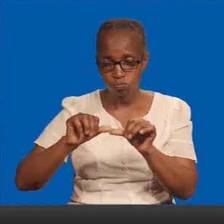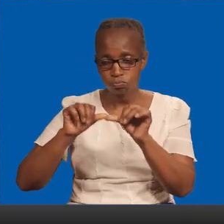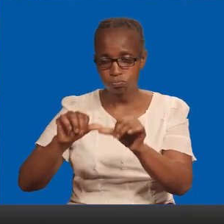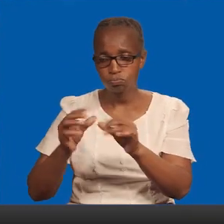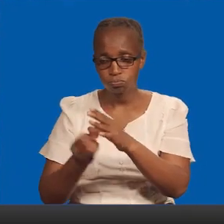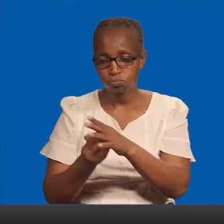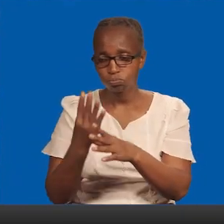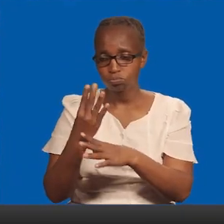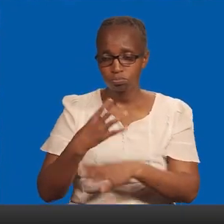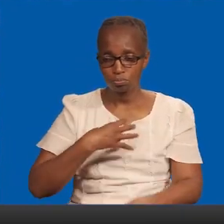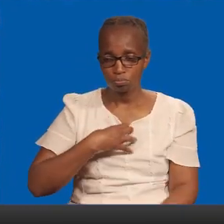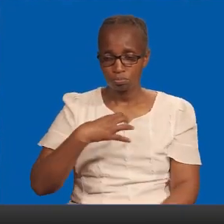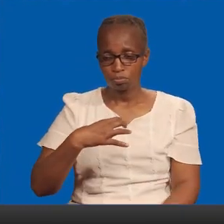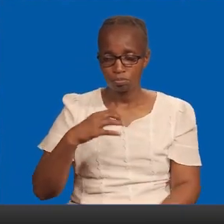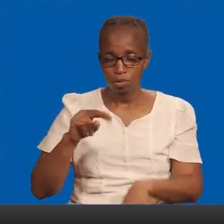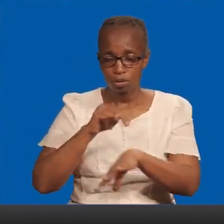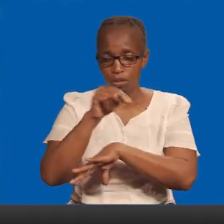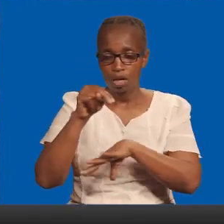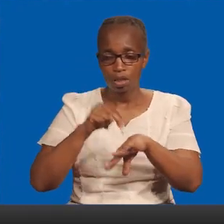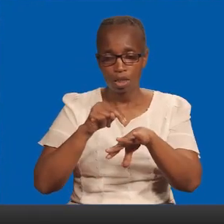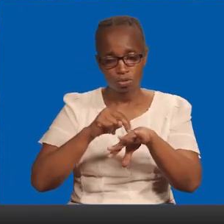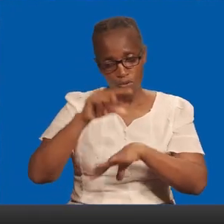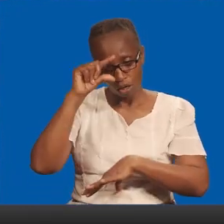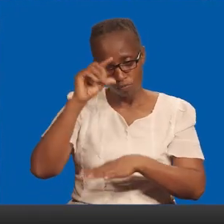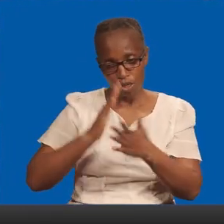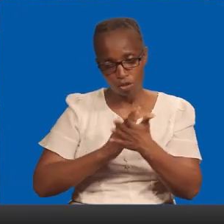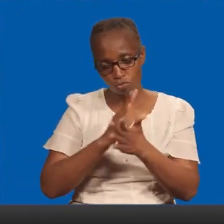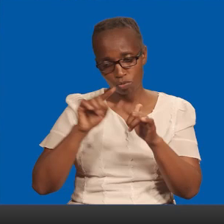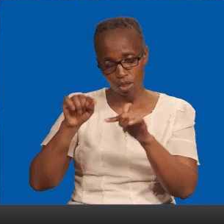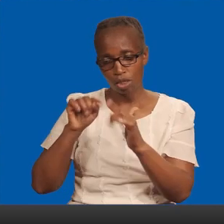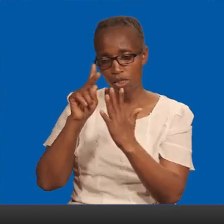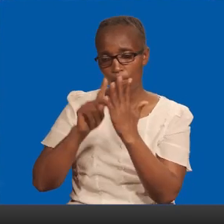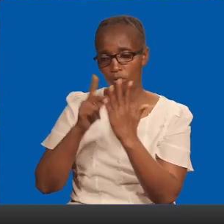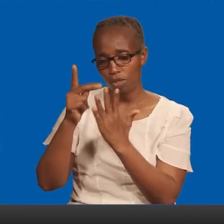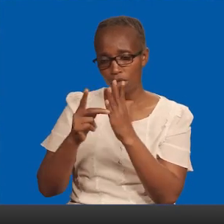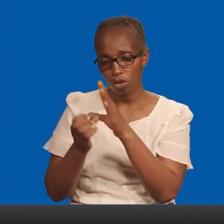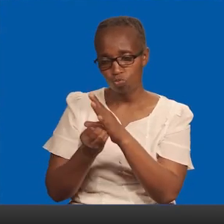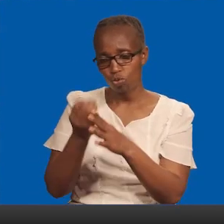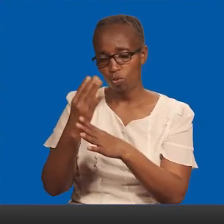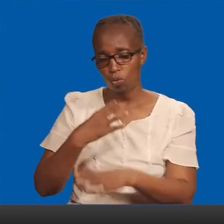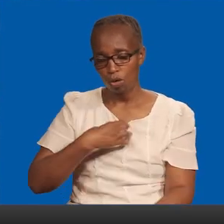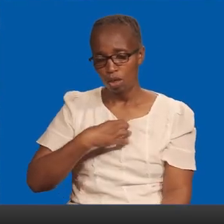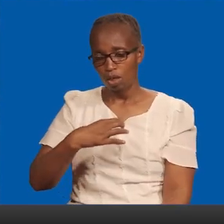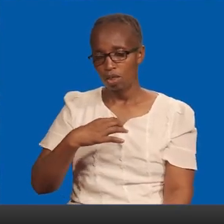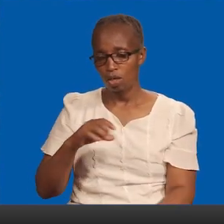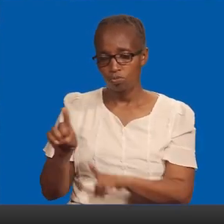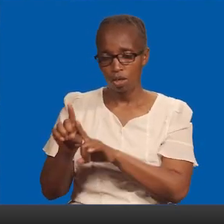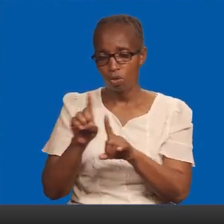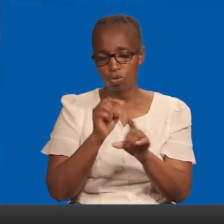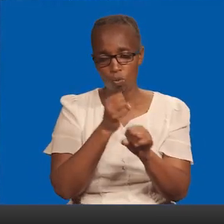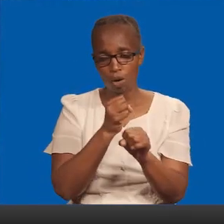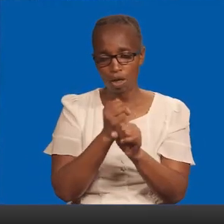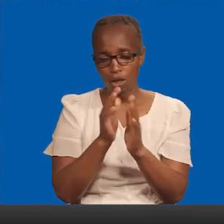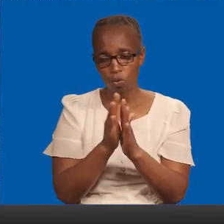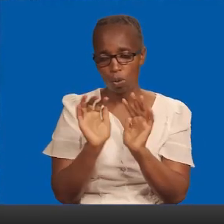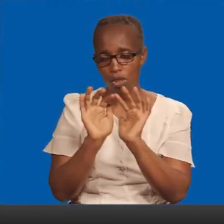the county government of Machakos will be richer. The national government, through this initiative, will also grow richer.